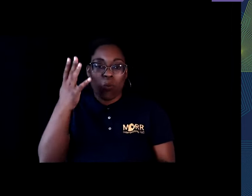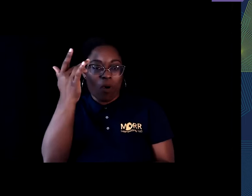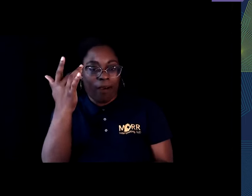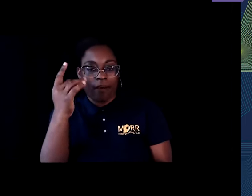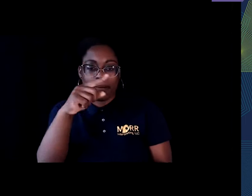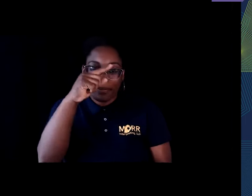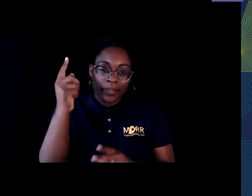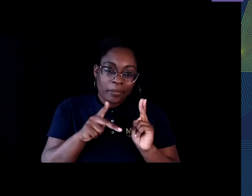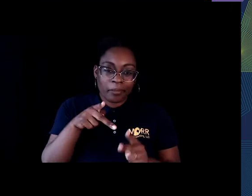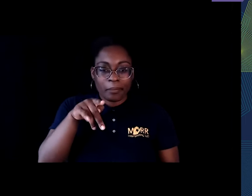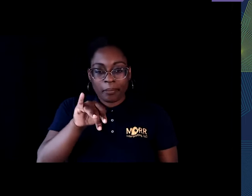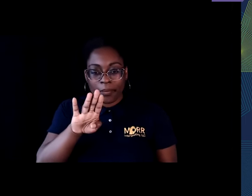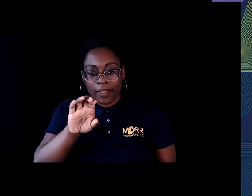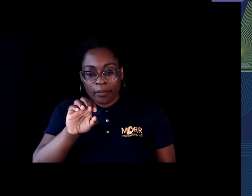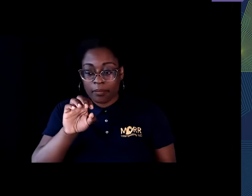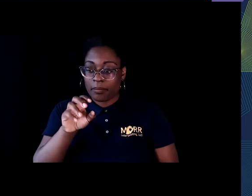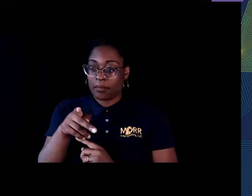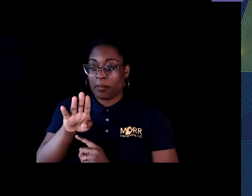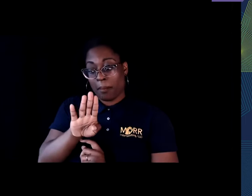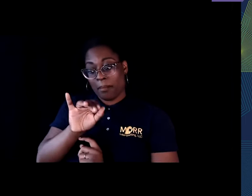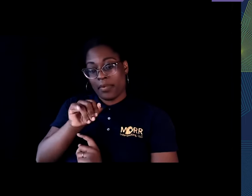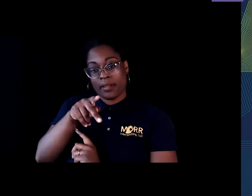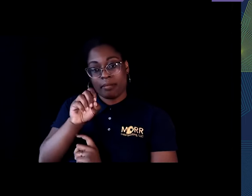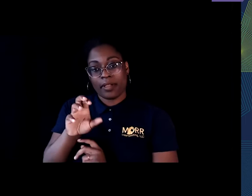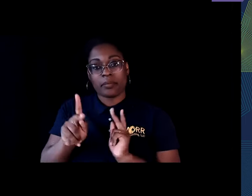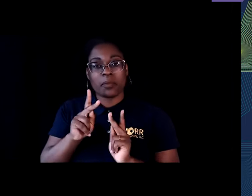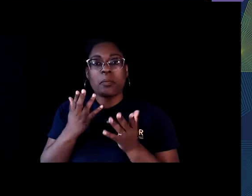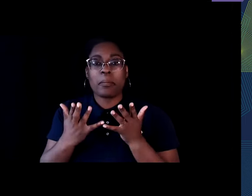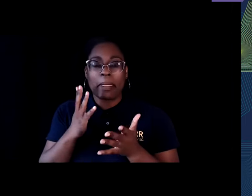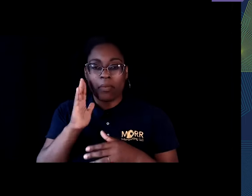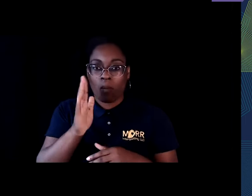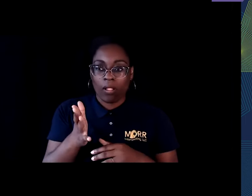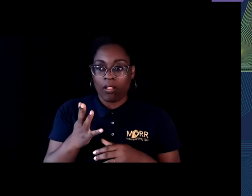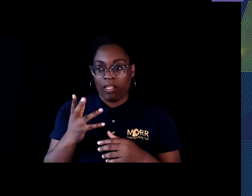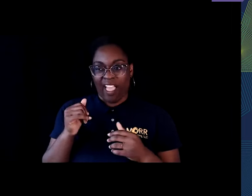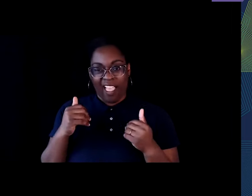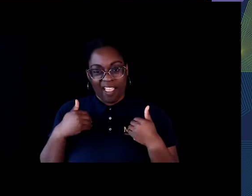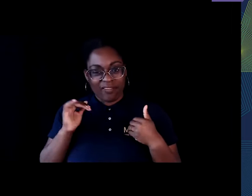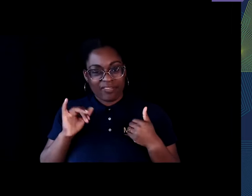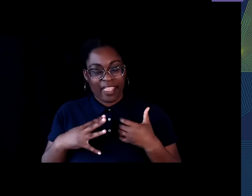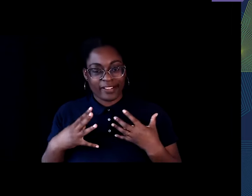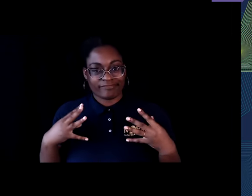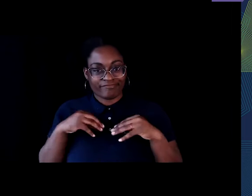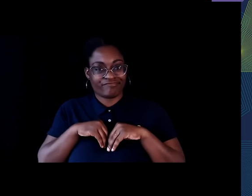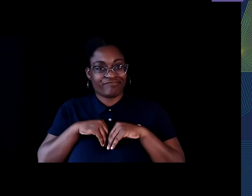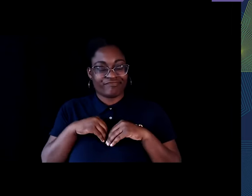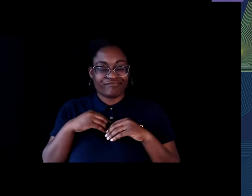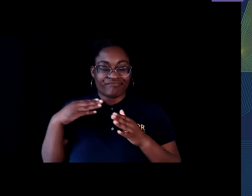One, psychological, that has to do with intergenerational trauma, and one that has to do with material and political interests.